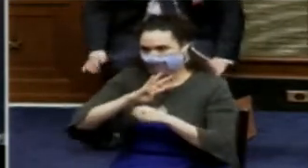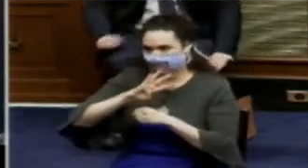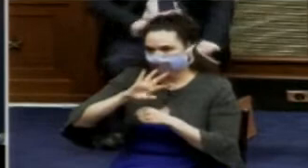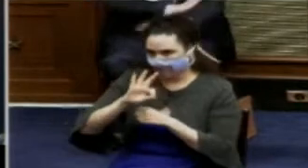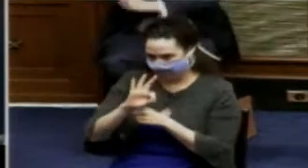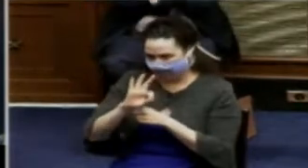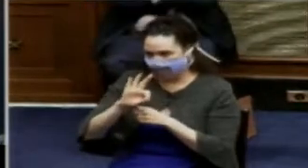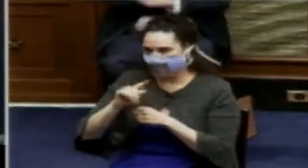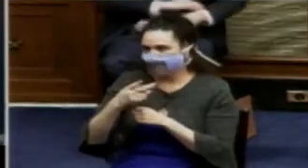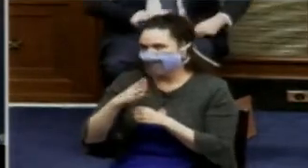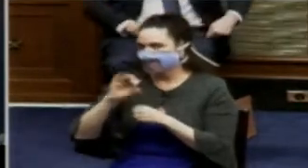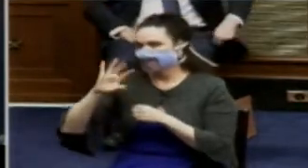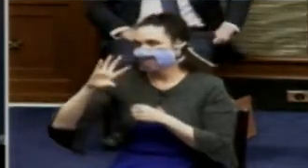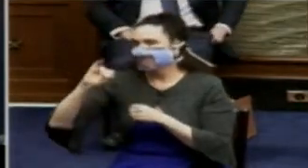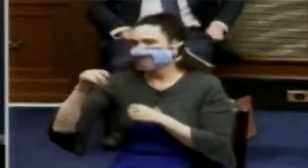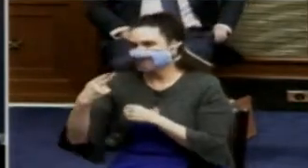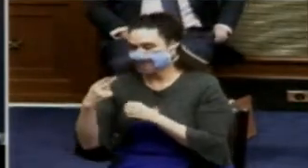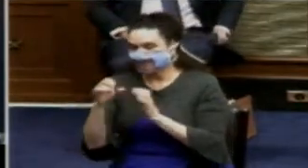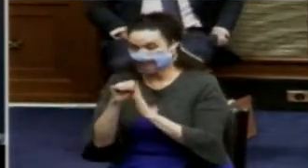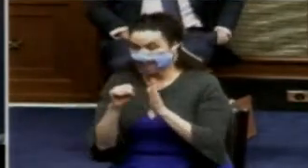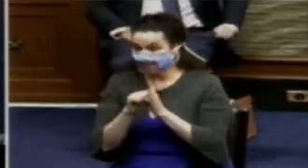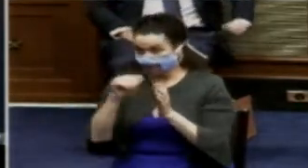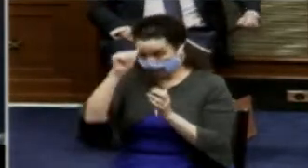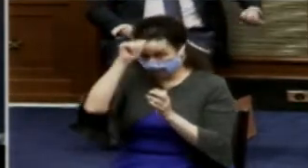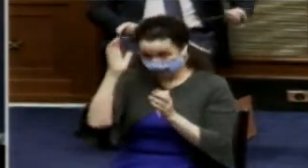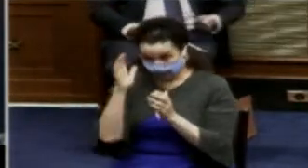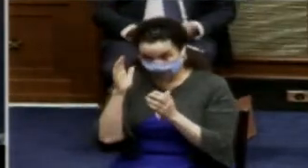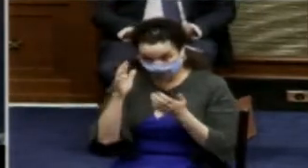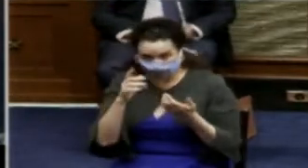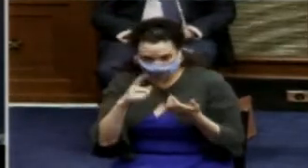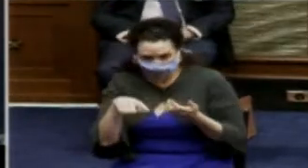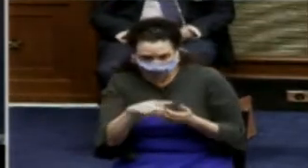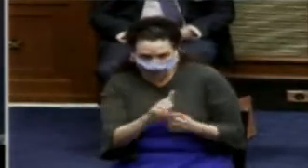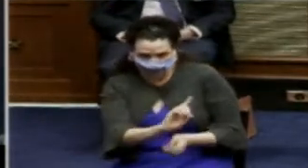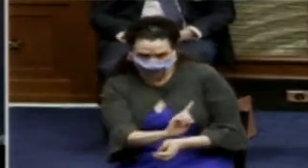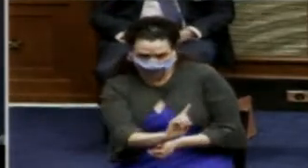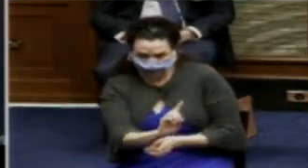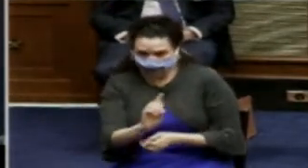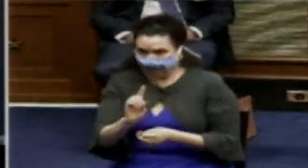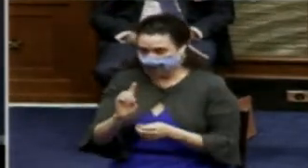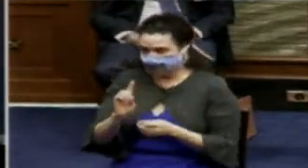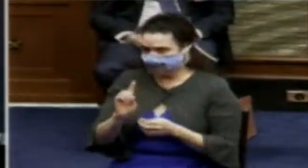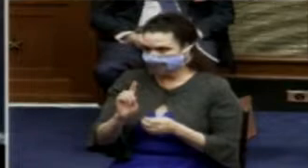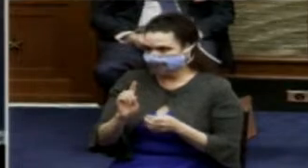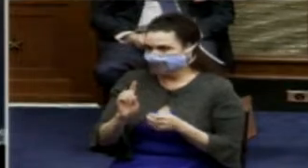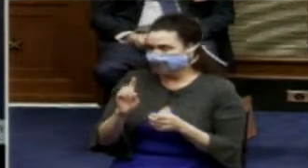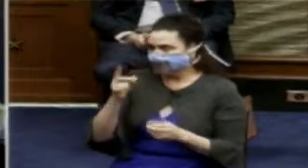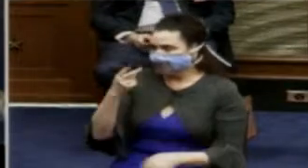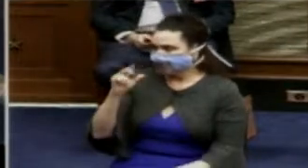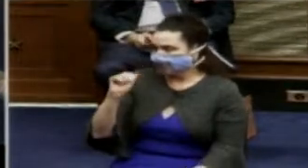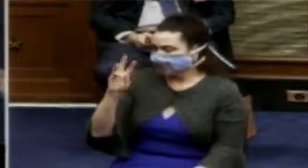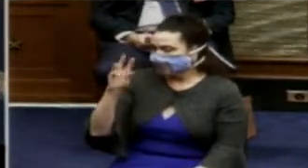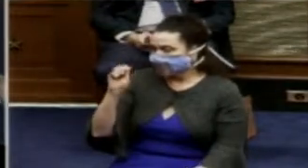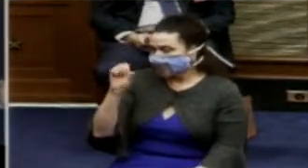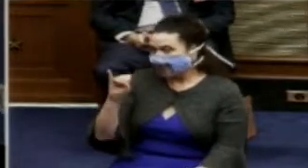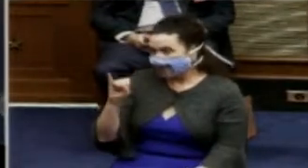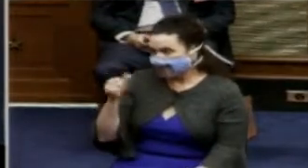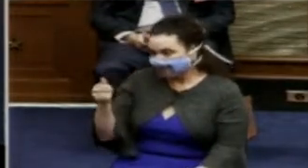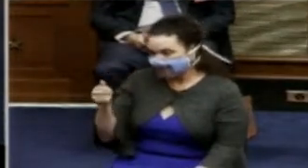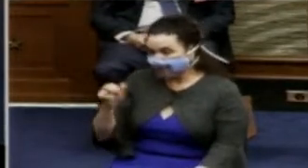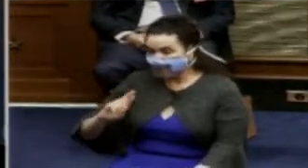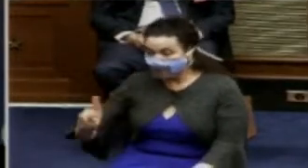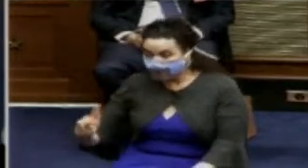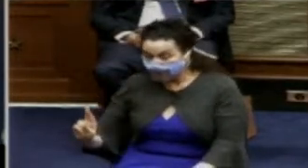Alaska was assumed to be a Democratic state, and Hawaii was assumed to be a Republican state. And indeed, initially, that's